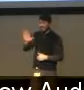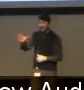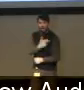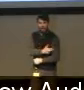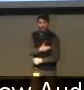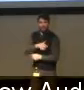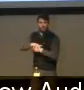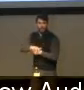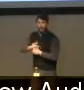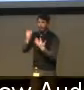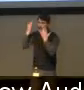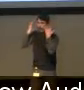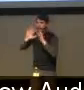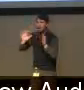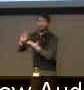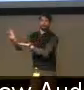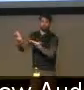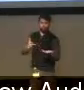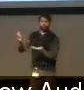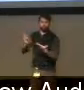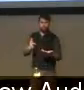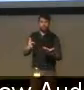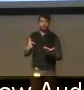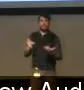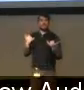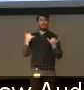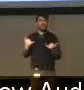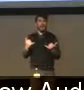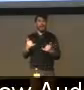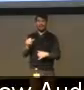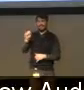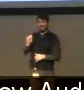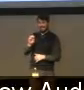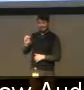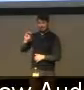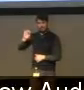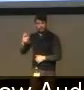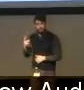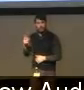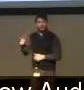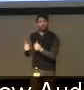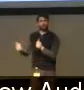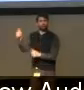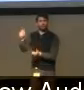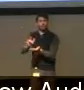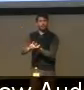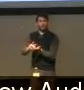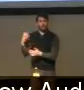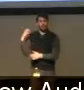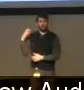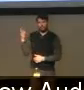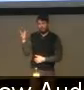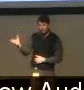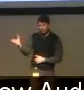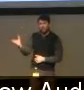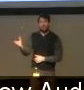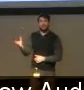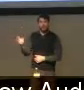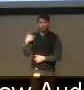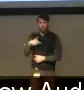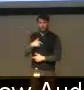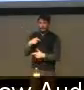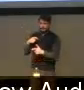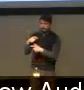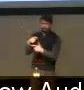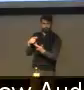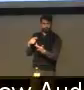And we now have a coordinated call with the systems in Southeast Michigan and the chief medical officers around understanding who's